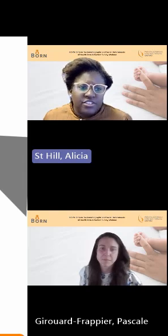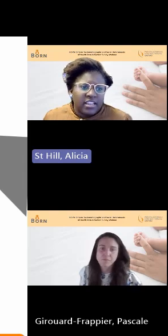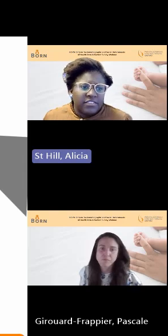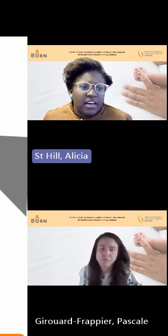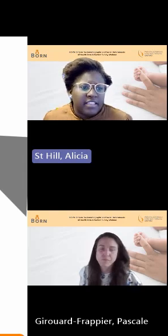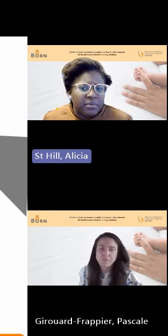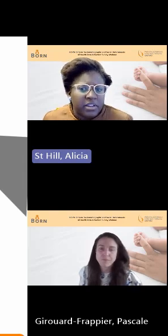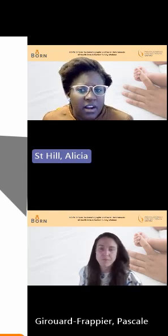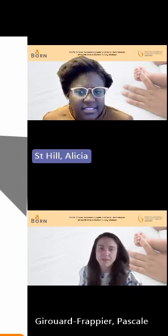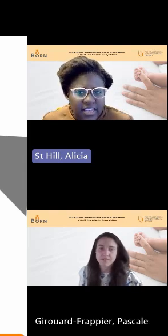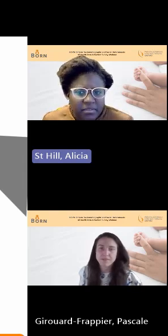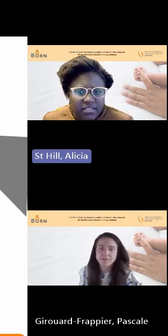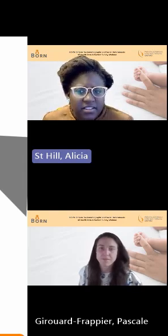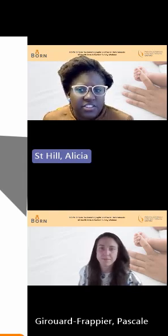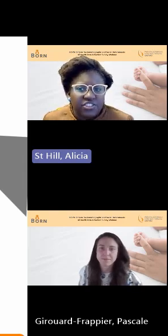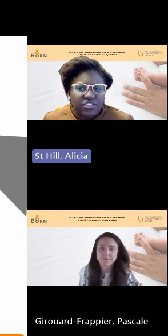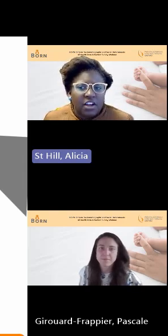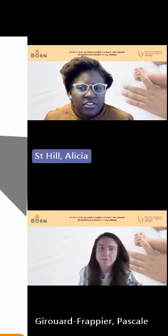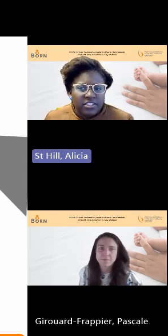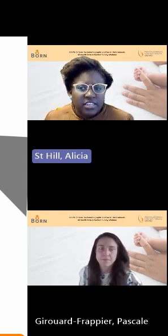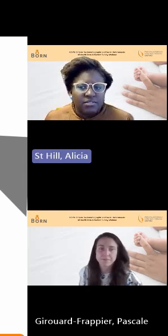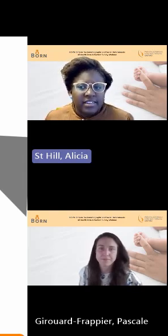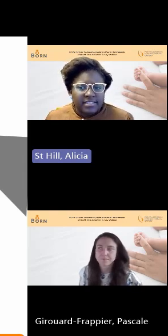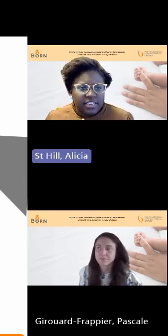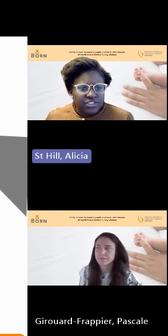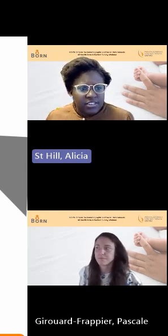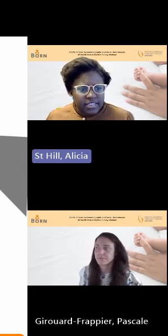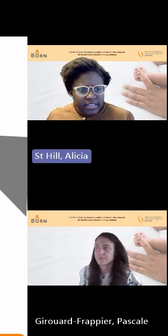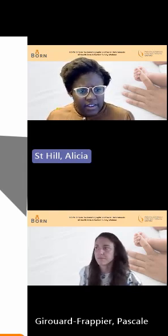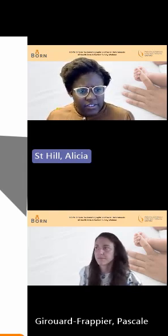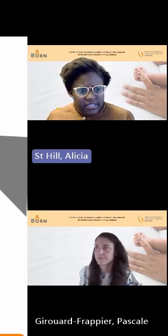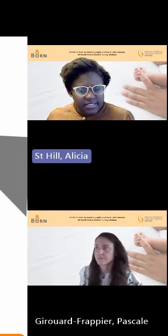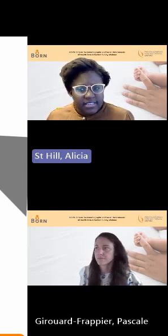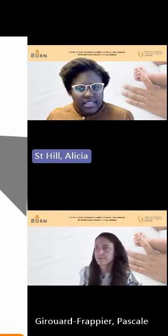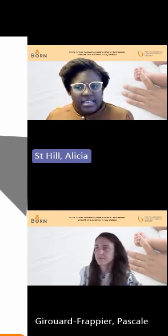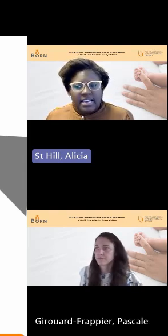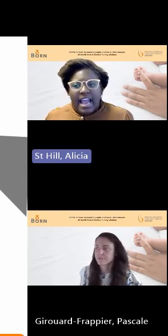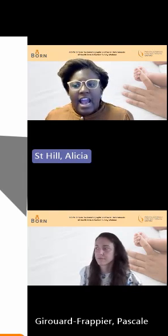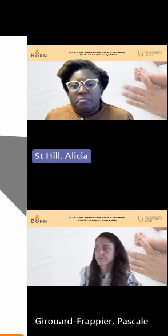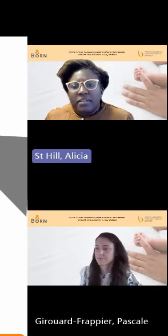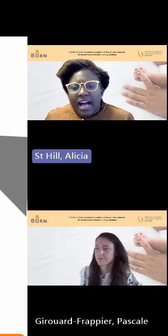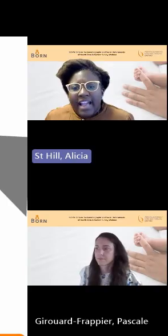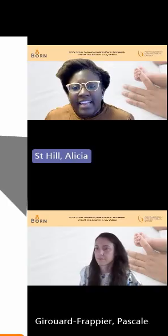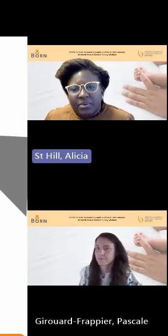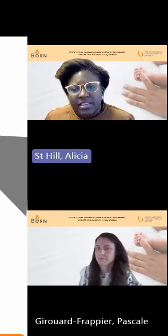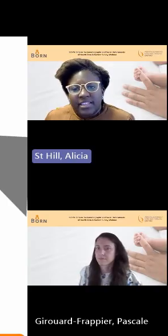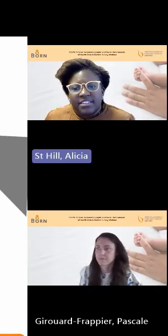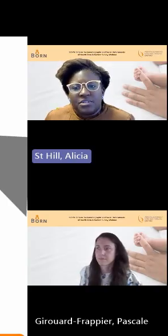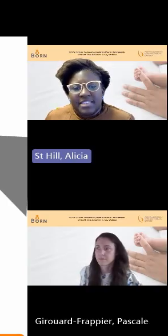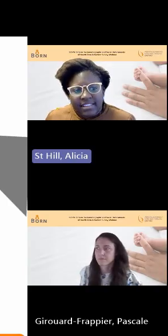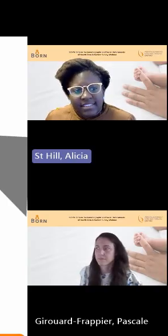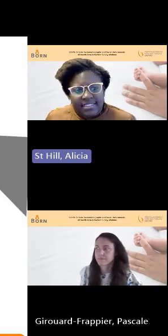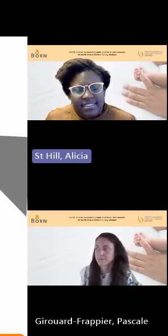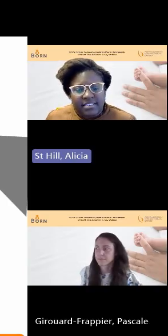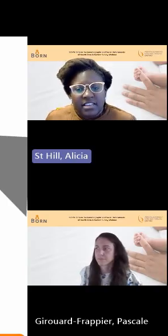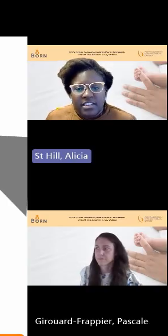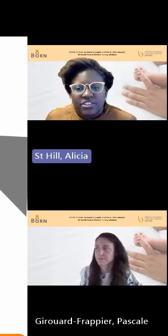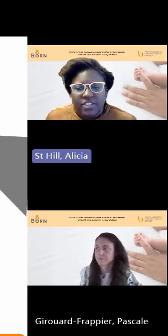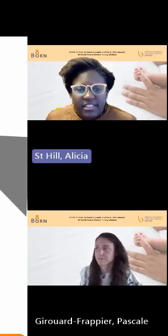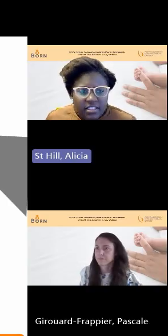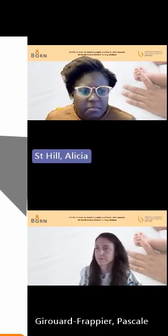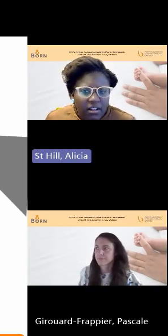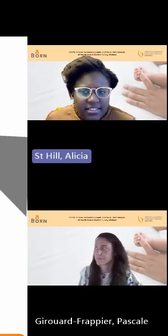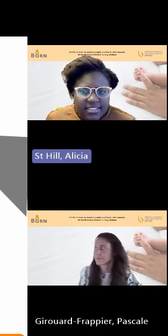their understanding of health equity concepts, Indigenous sovereignty, reconciliation, and data governance, how to apply an equity lens to analyses,